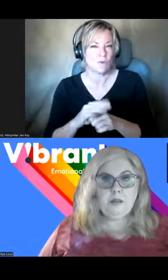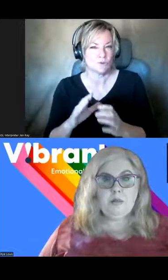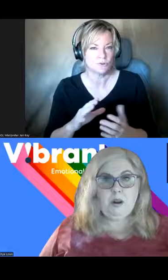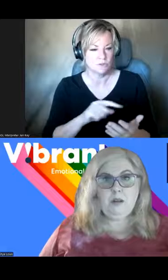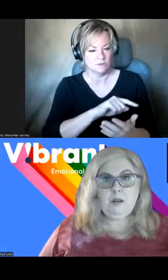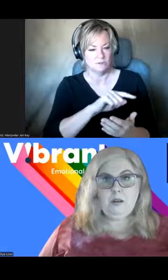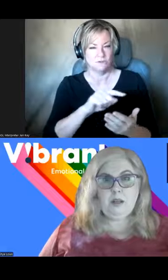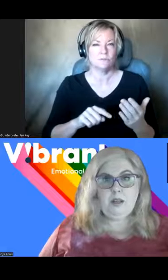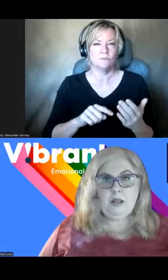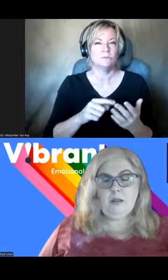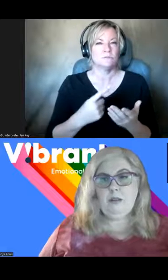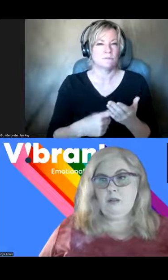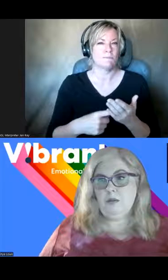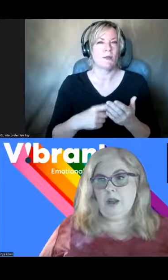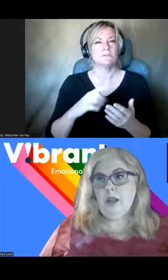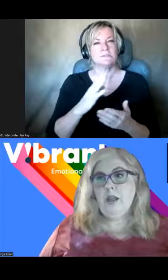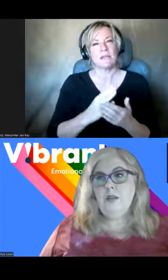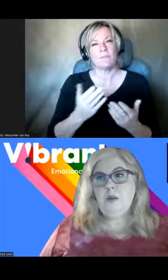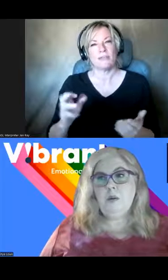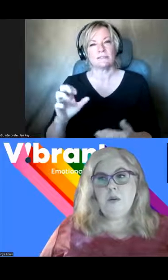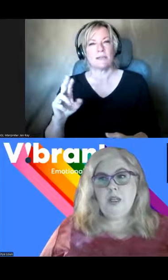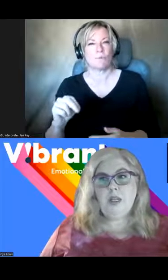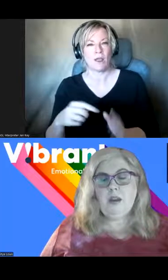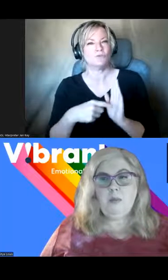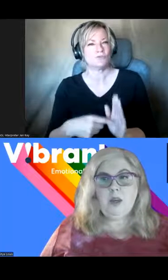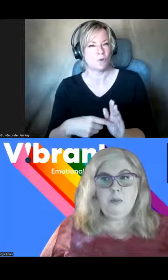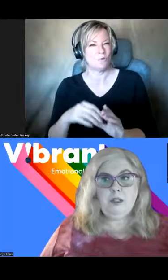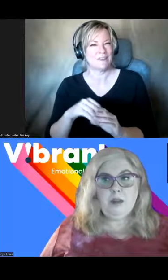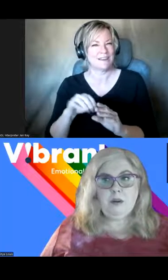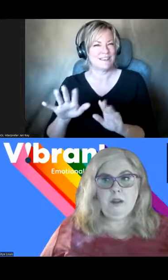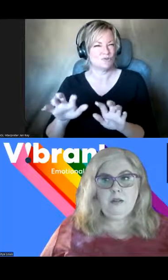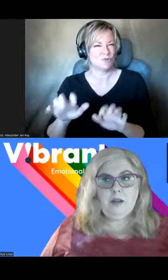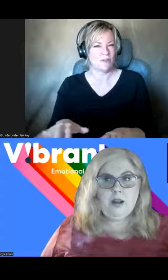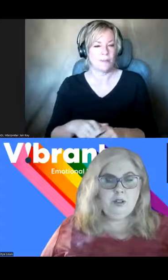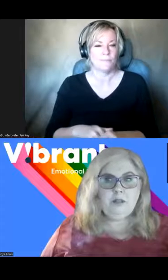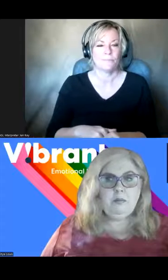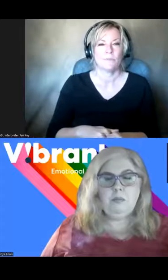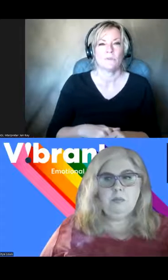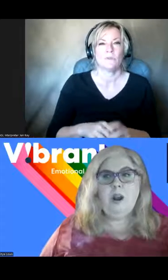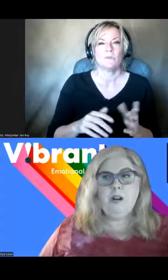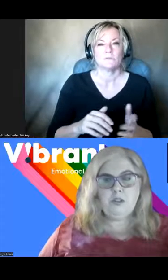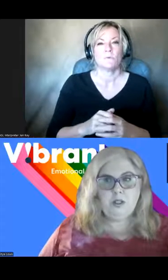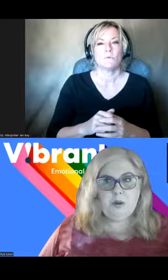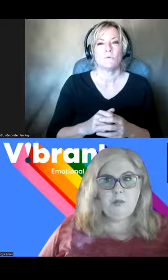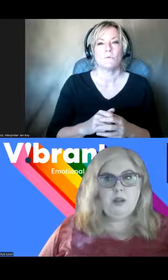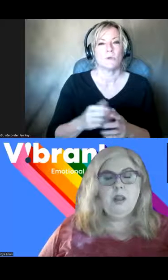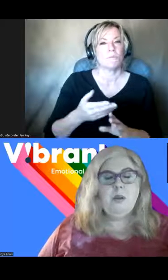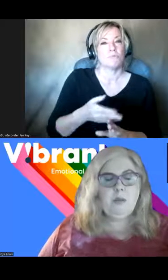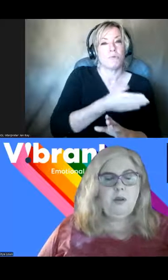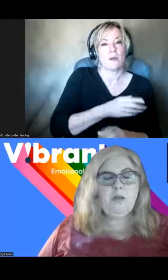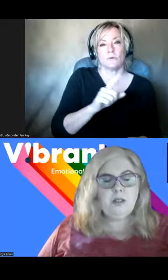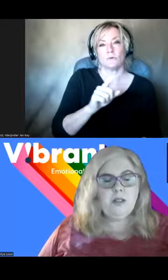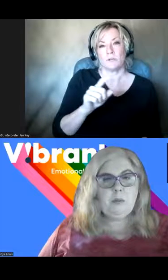those things that Brian had noted in the survey. So we have put together, and actually prior to 2020,